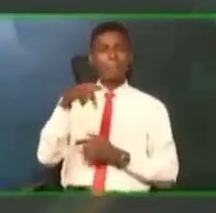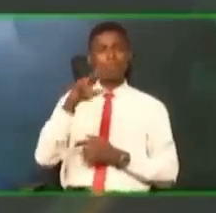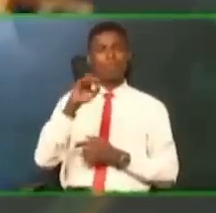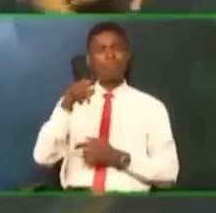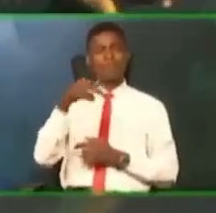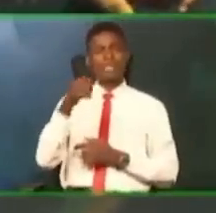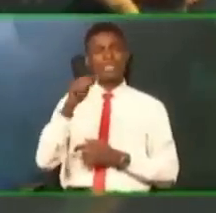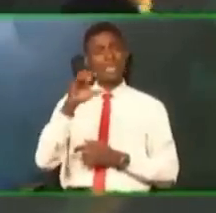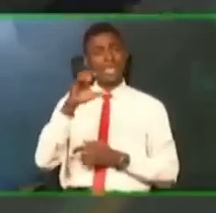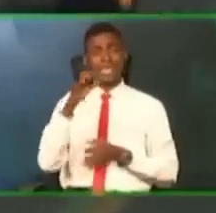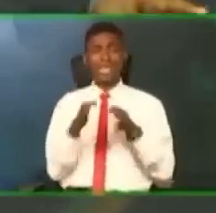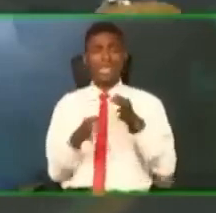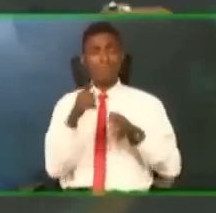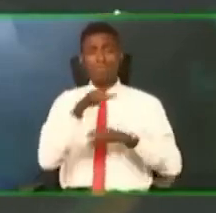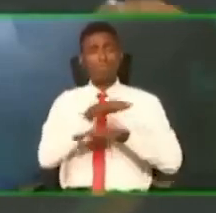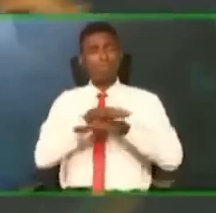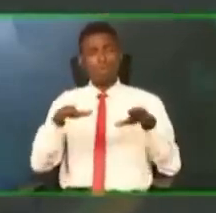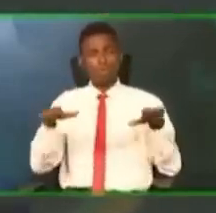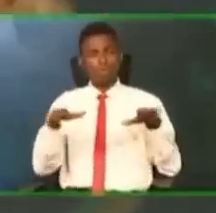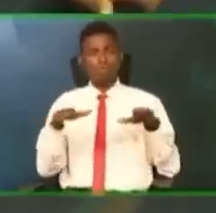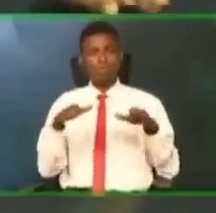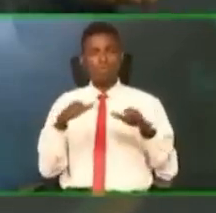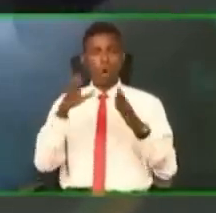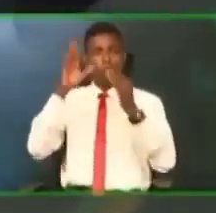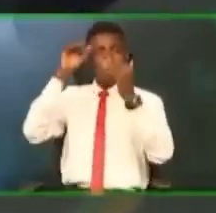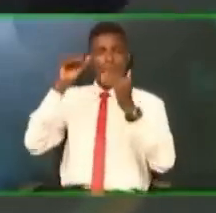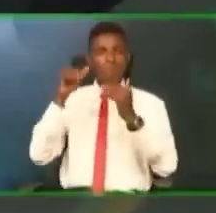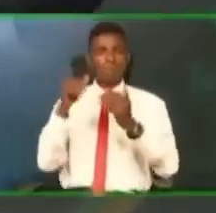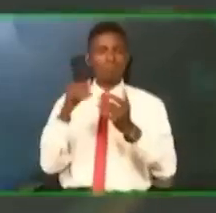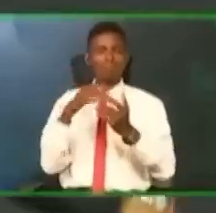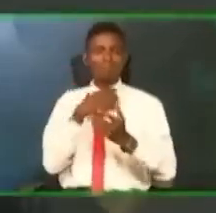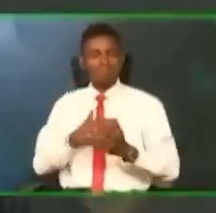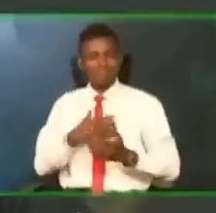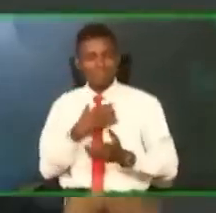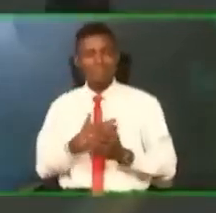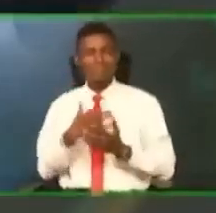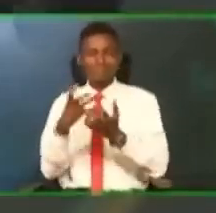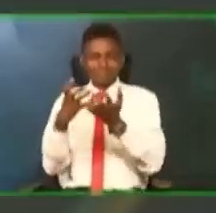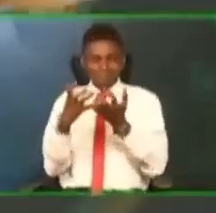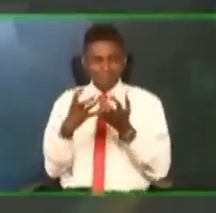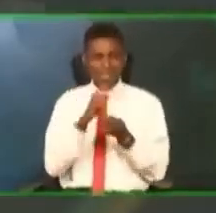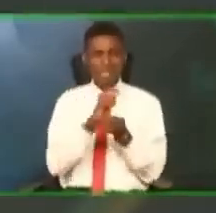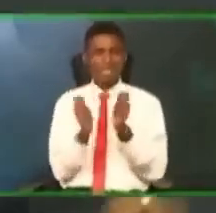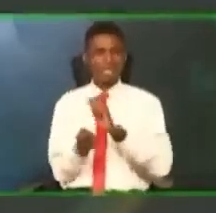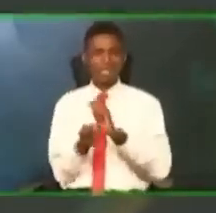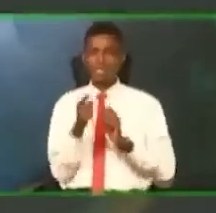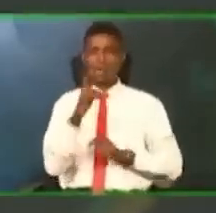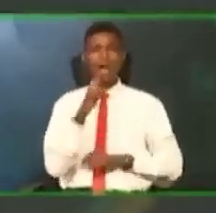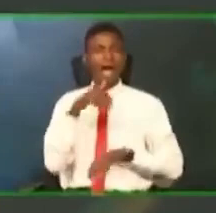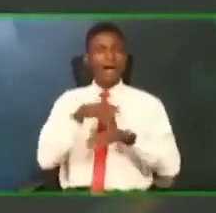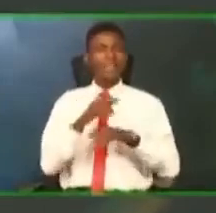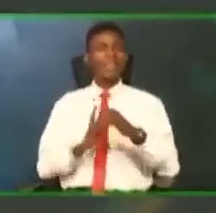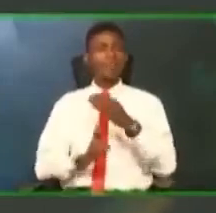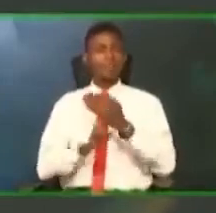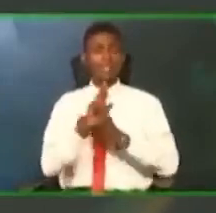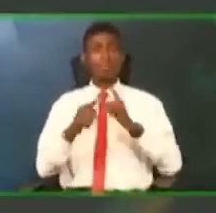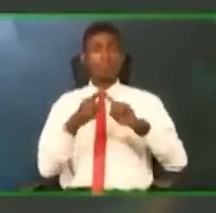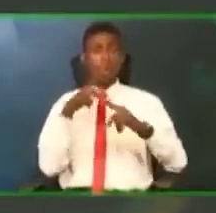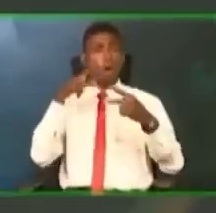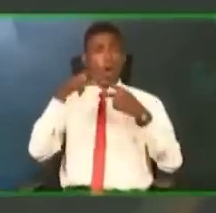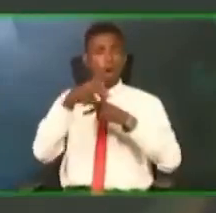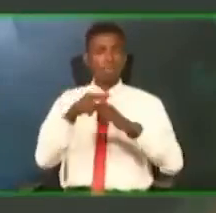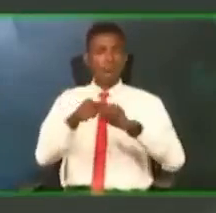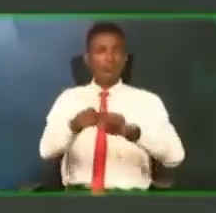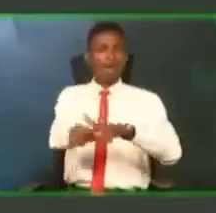not contend for transformation, I guarantee you, you are at the risk of aborting longevity, whether in life